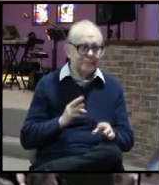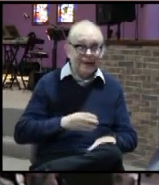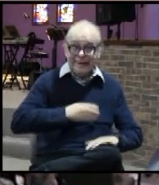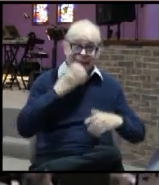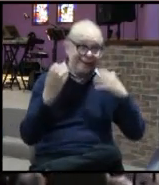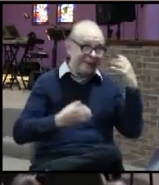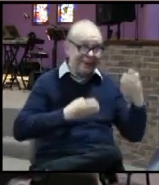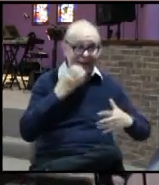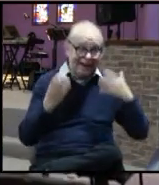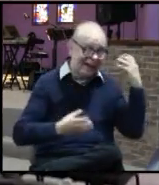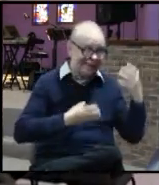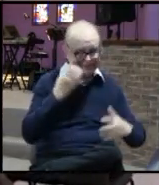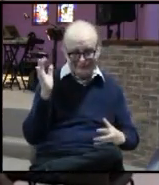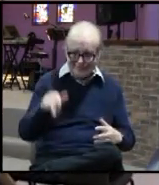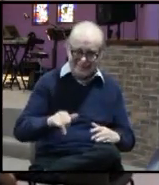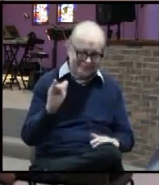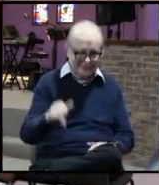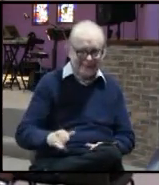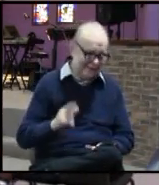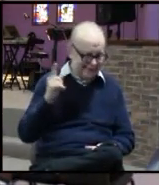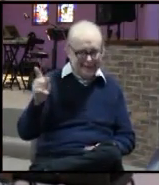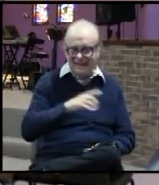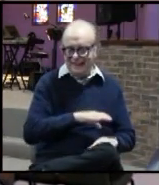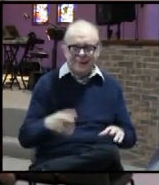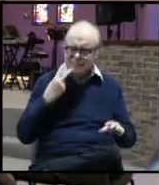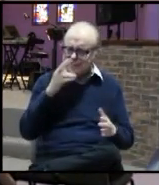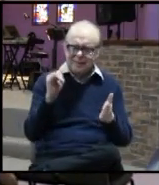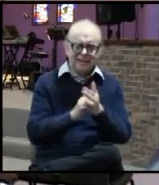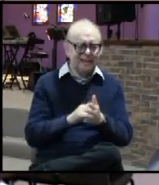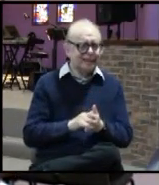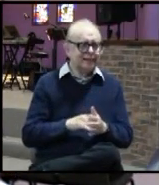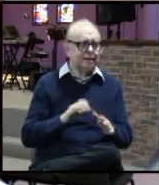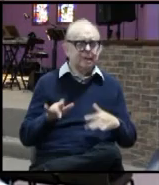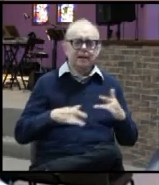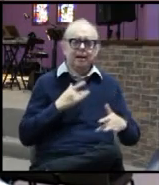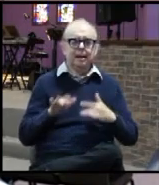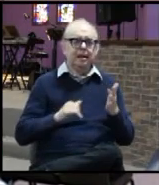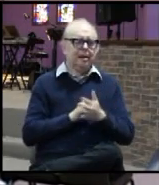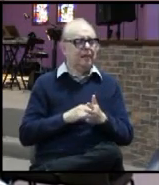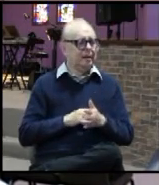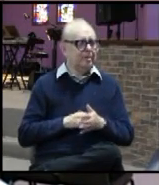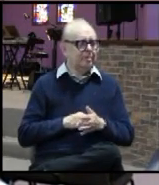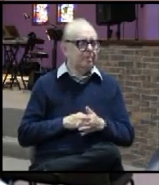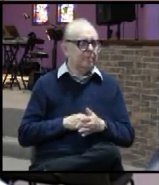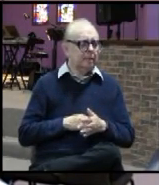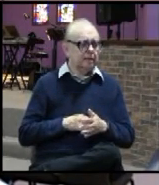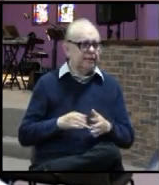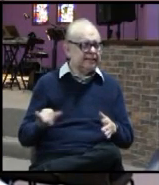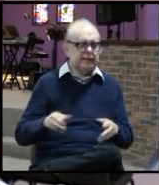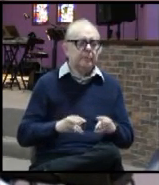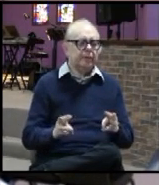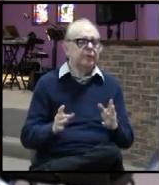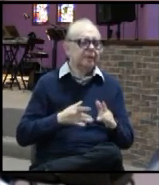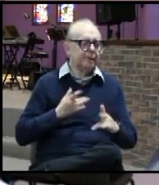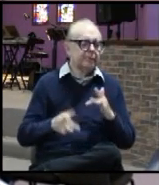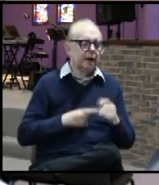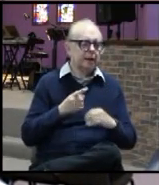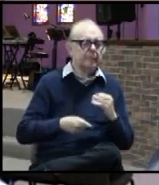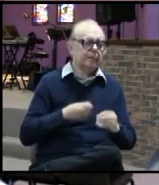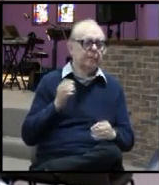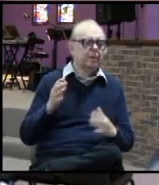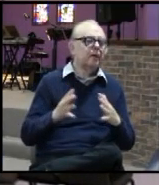Woo! Yes! Did you just see that? I get excited about them the way y'all get excited about the Bengals.